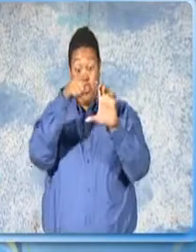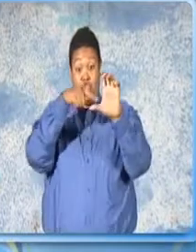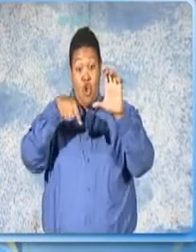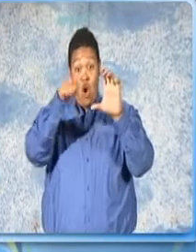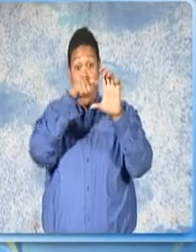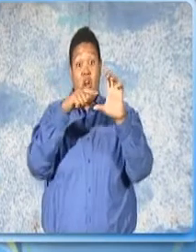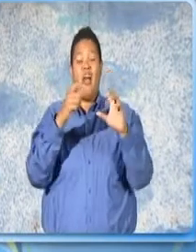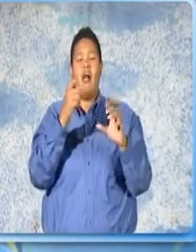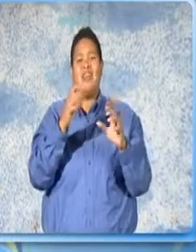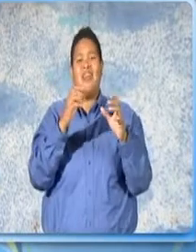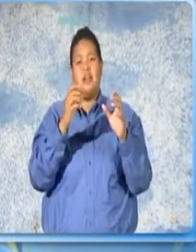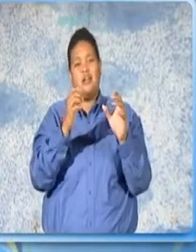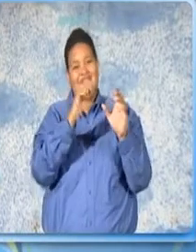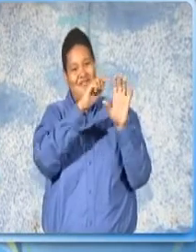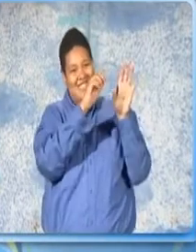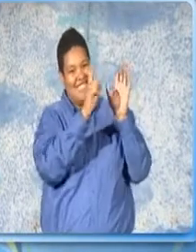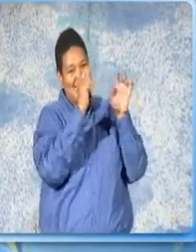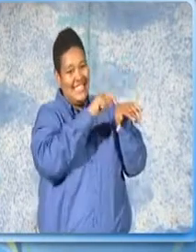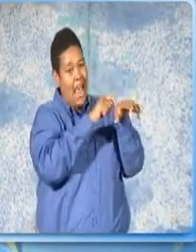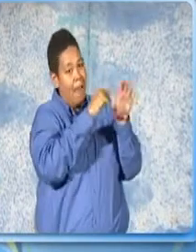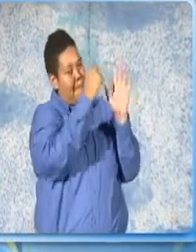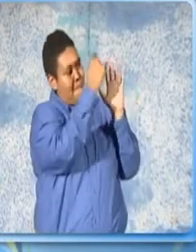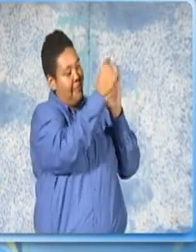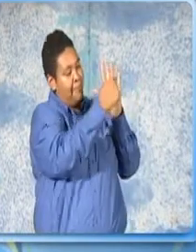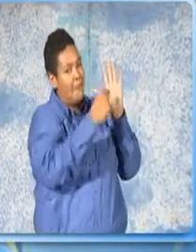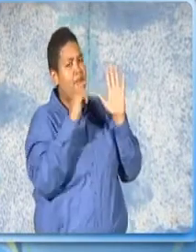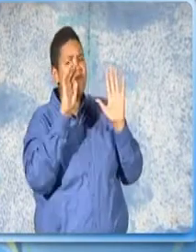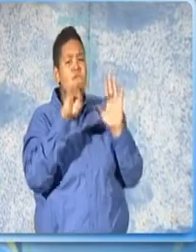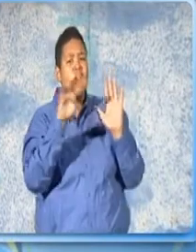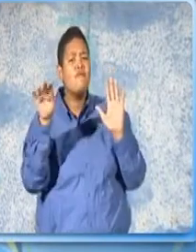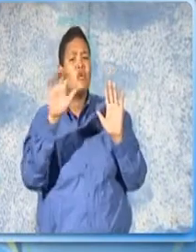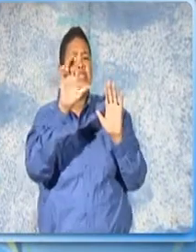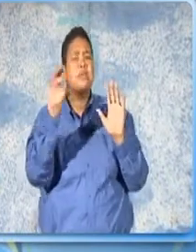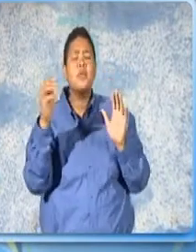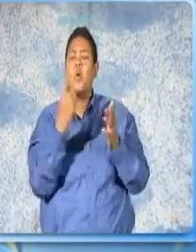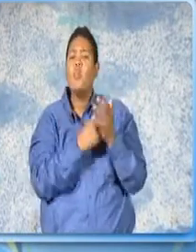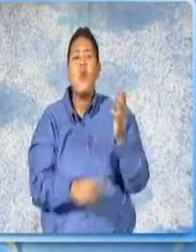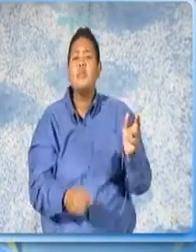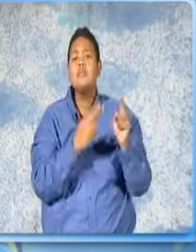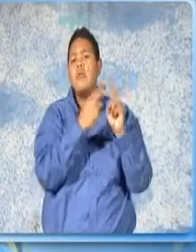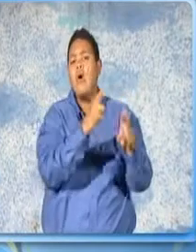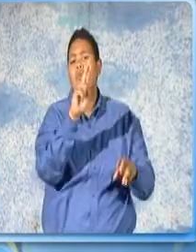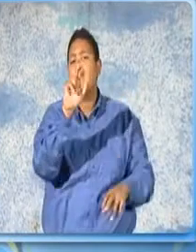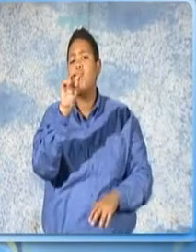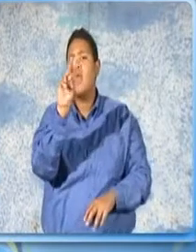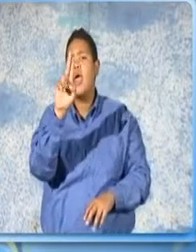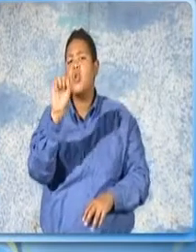a circumference of 44 centimeters, what is its radius?